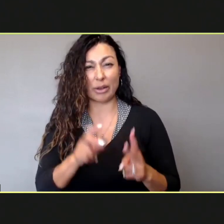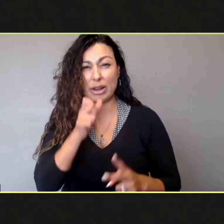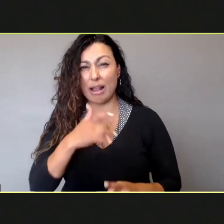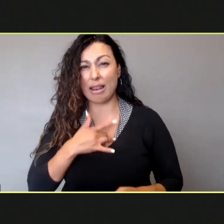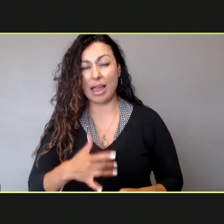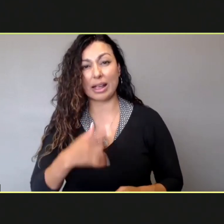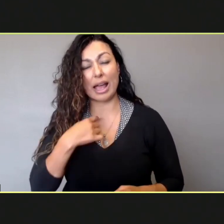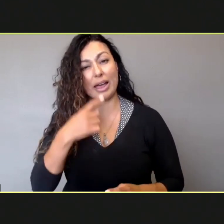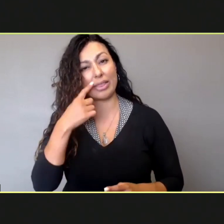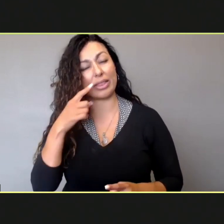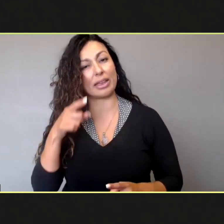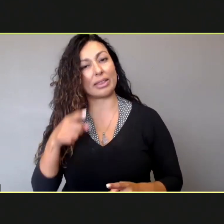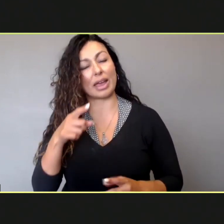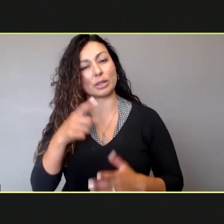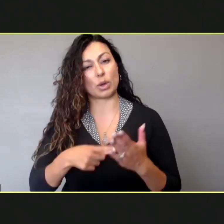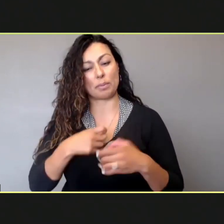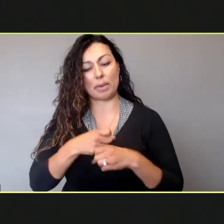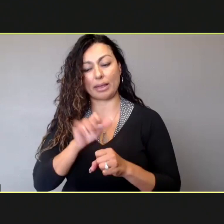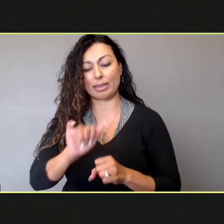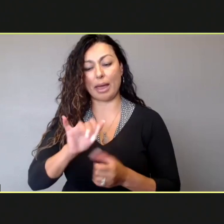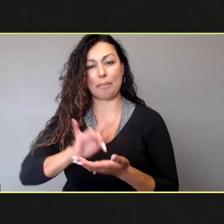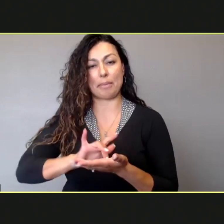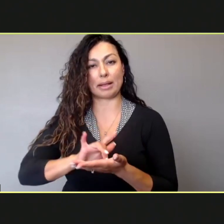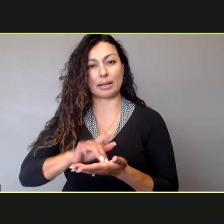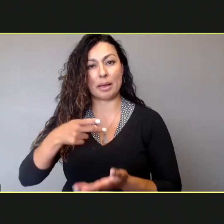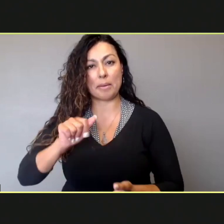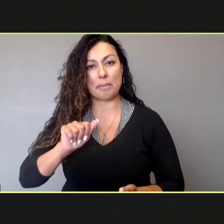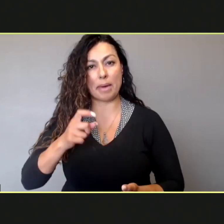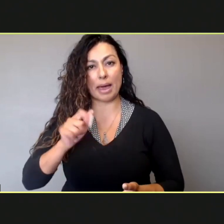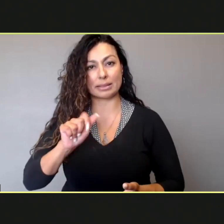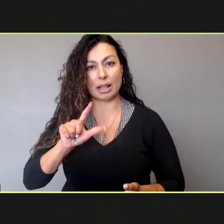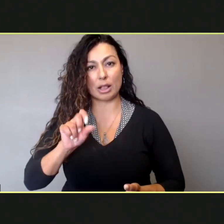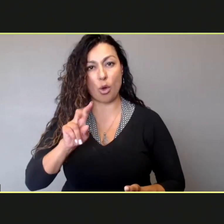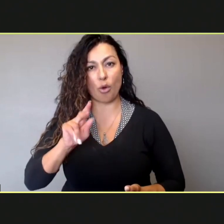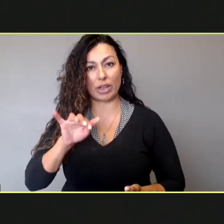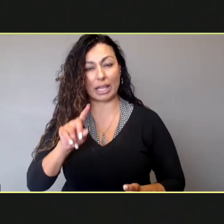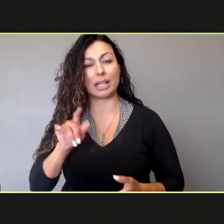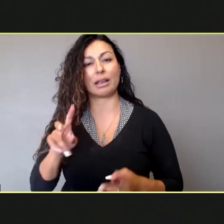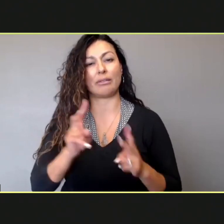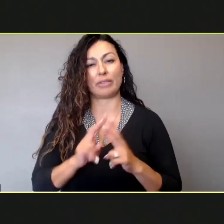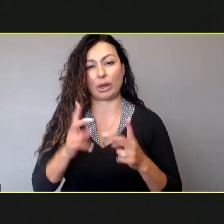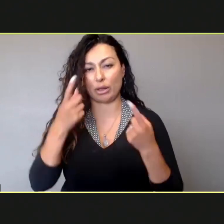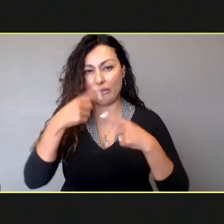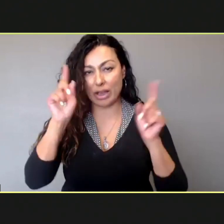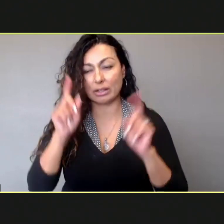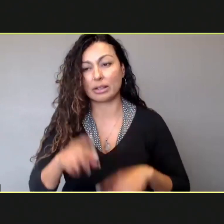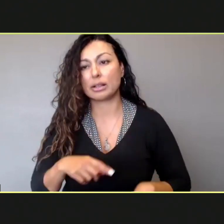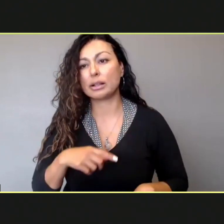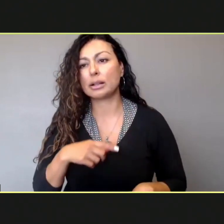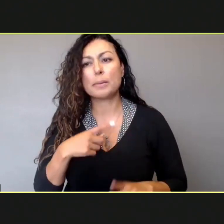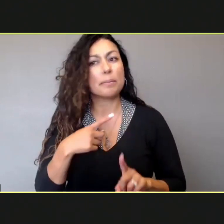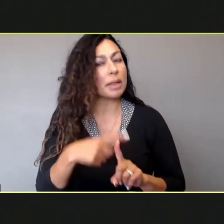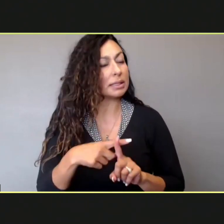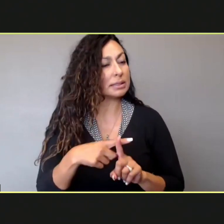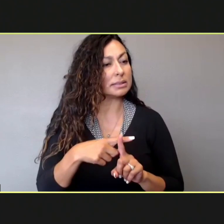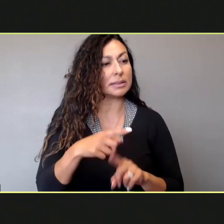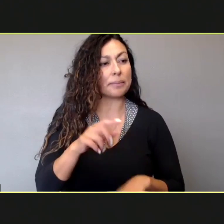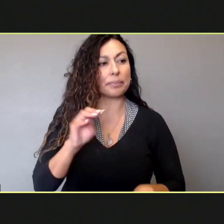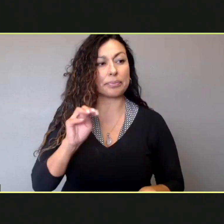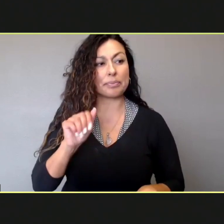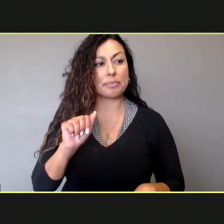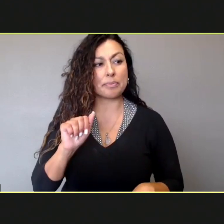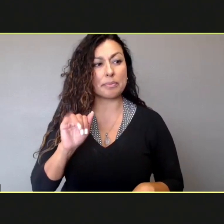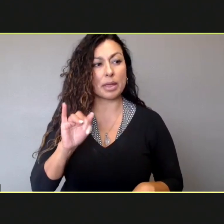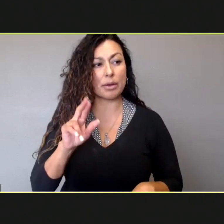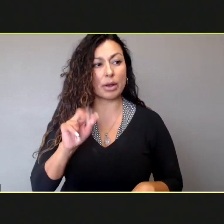makes Paxlovid such a good option. And molnupiravir as well, that also